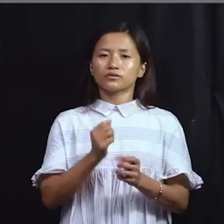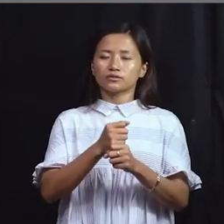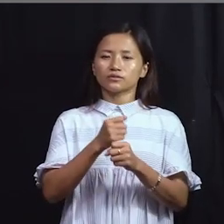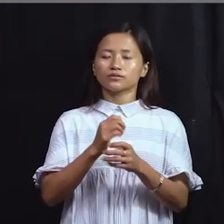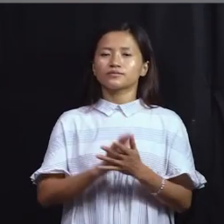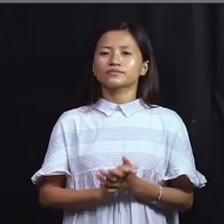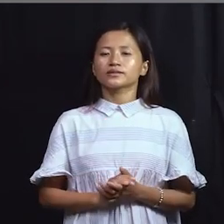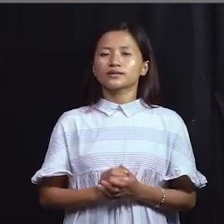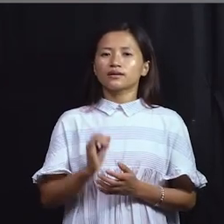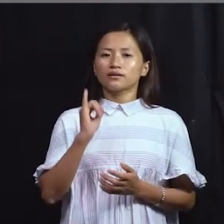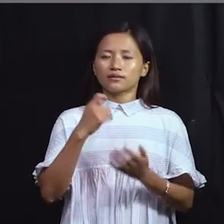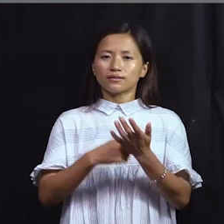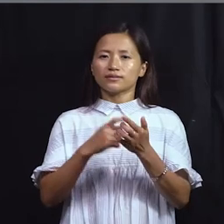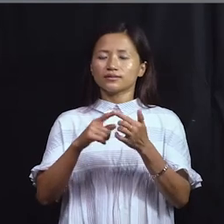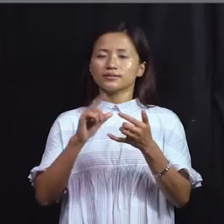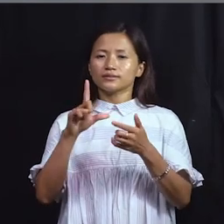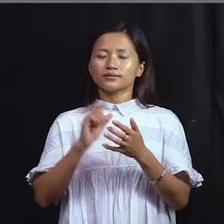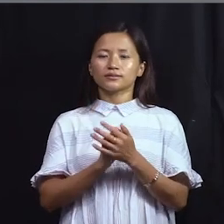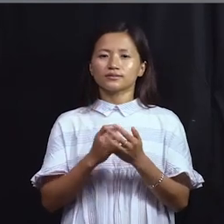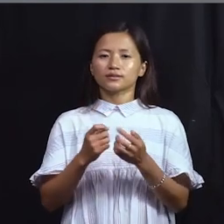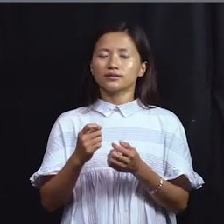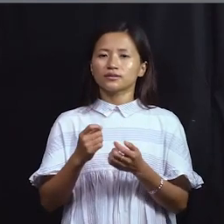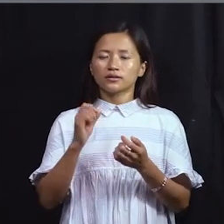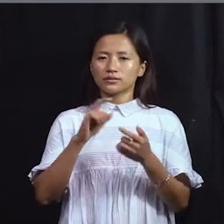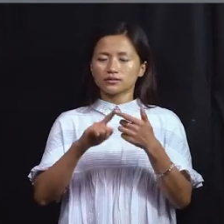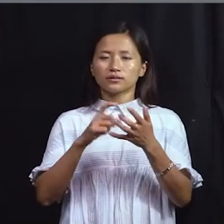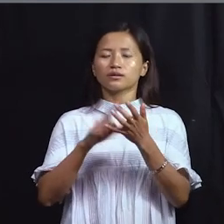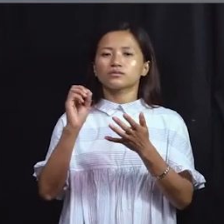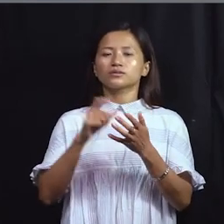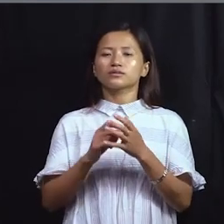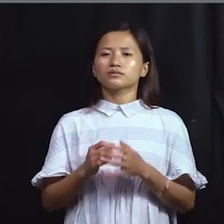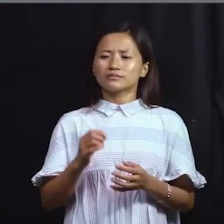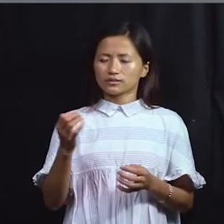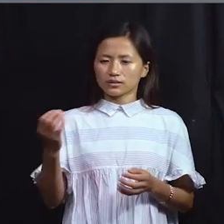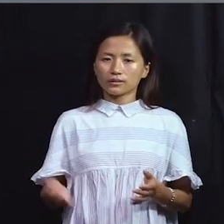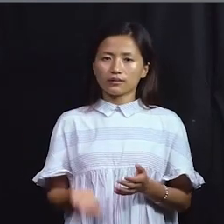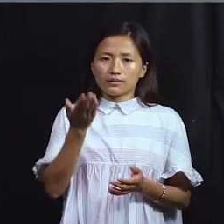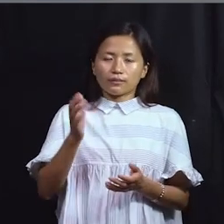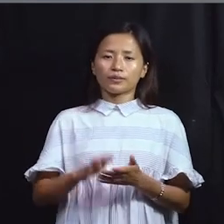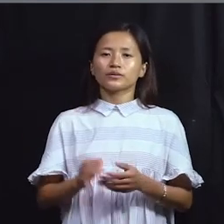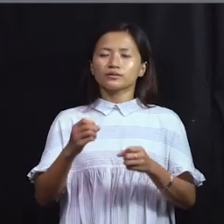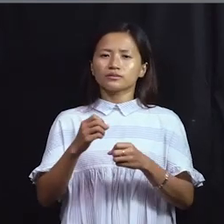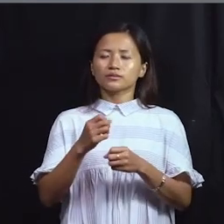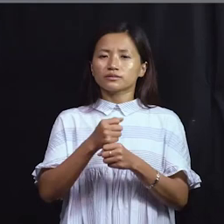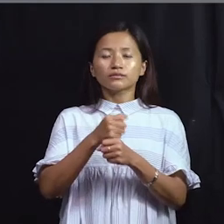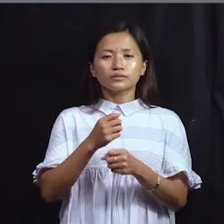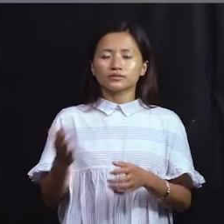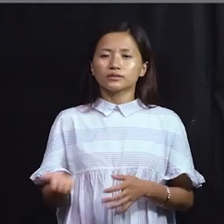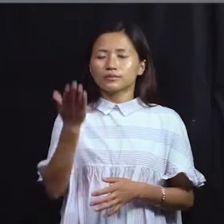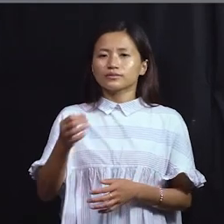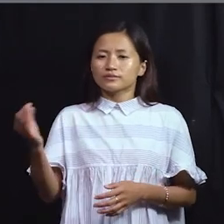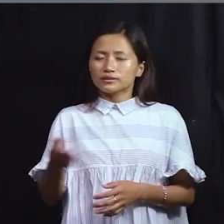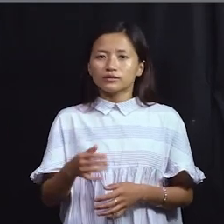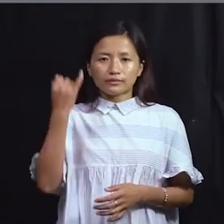of resources. The government always have to come up with new ideas in order to reallocate their